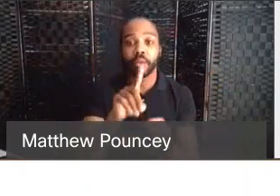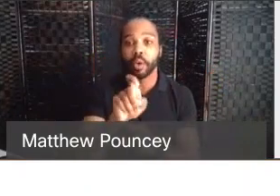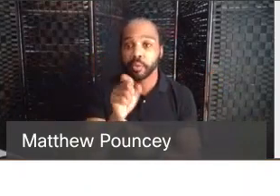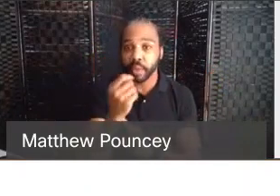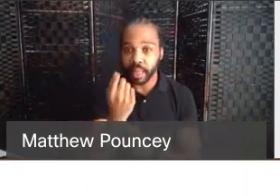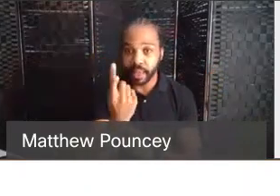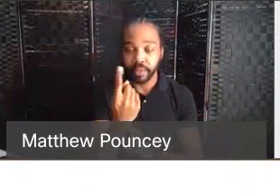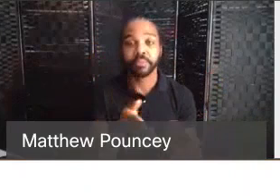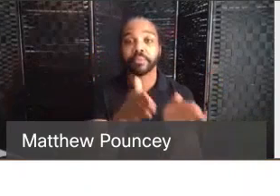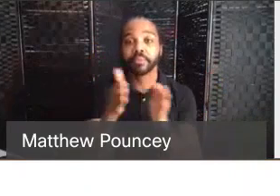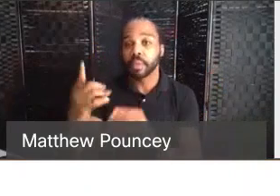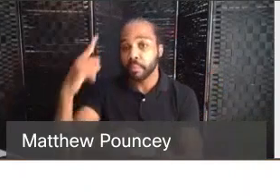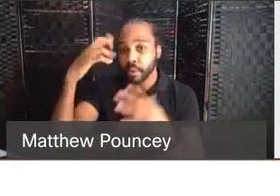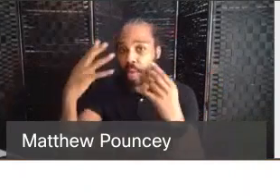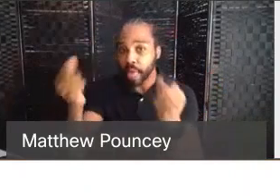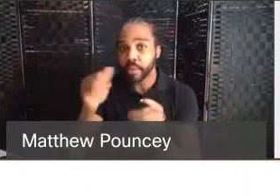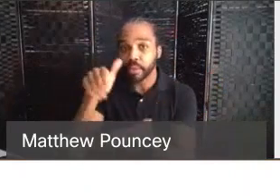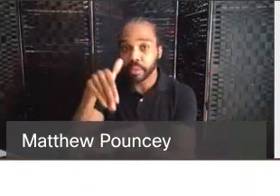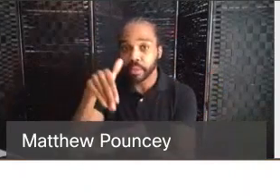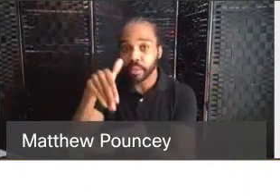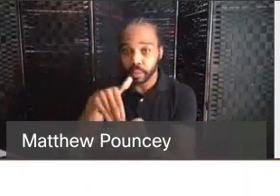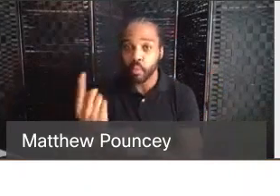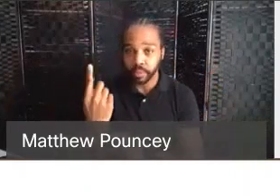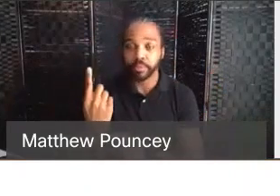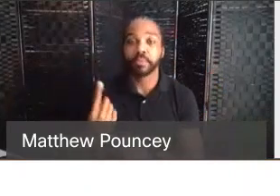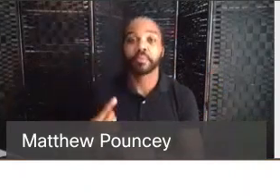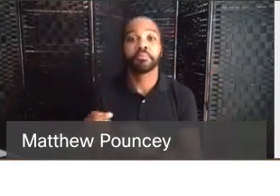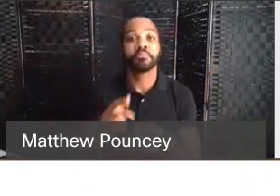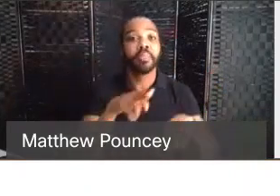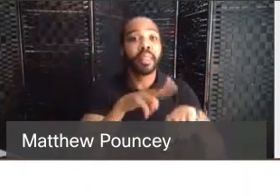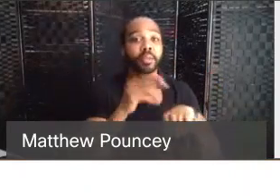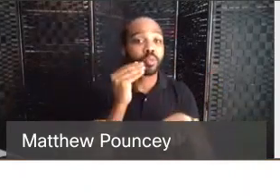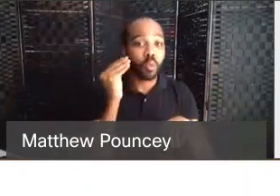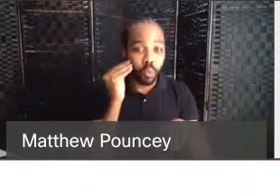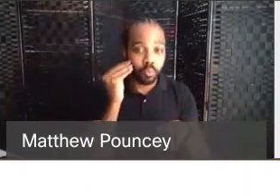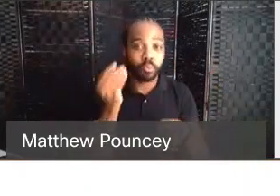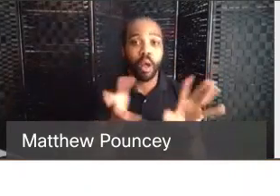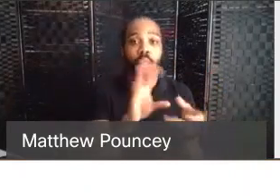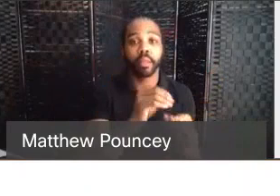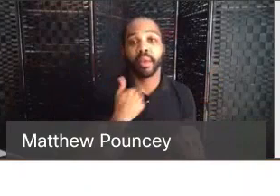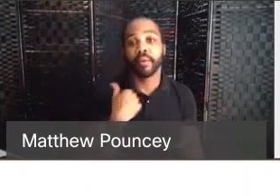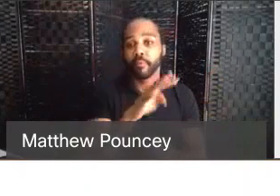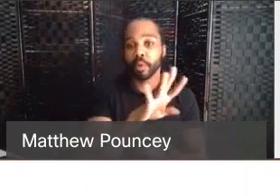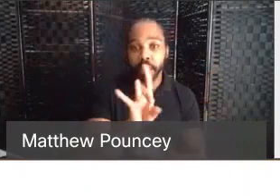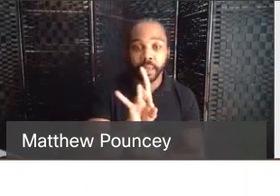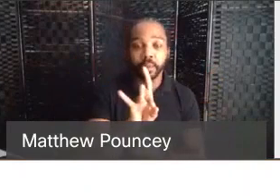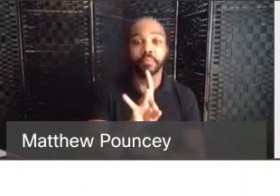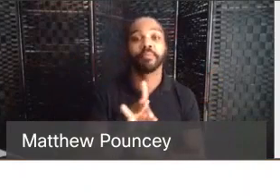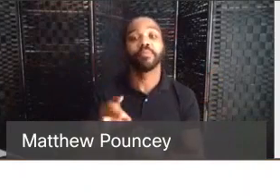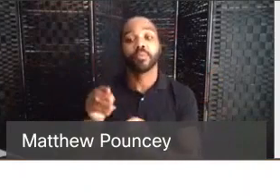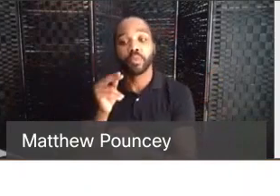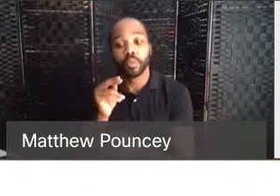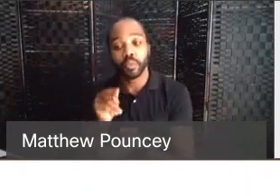In mental health facilities, 1. In natural homes, 48. In nursing